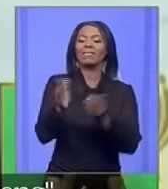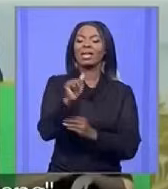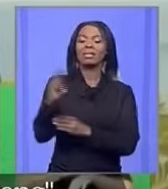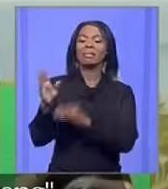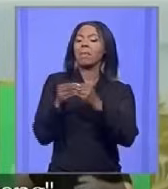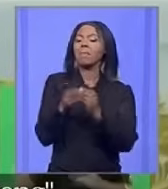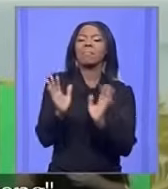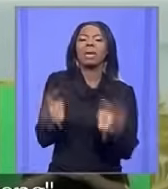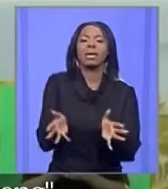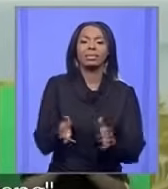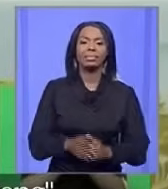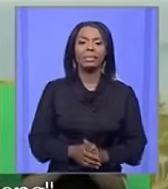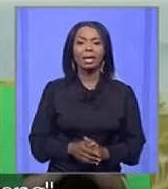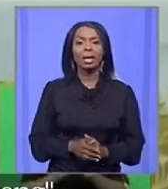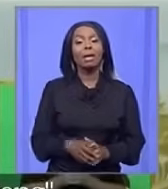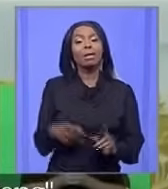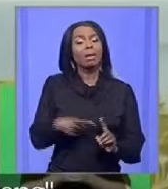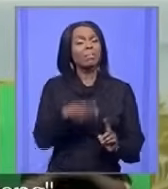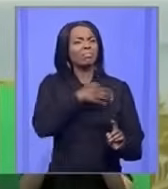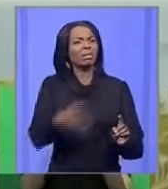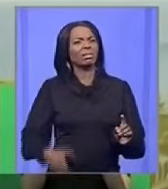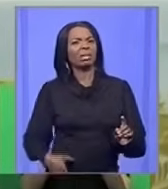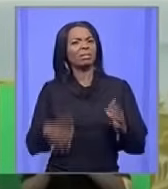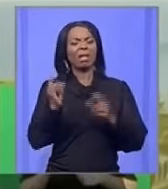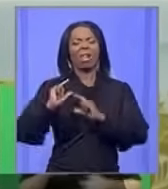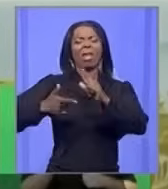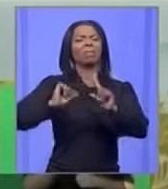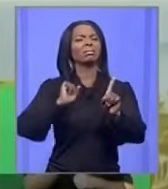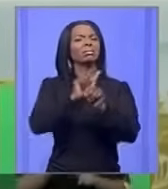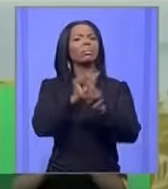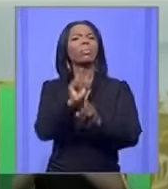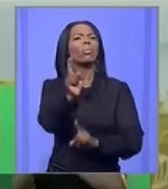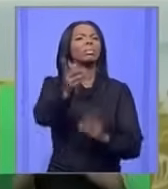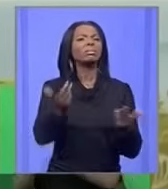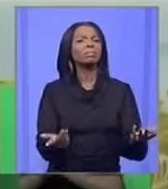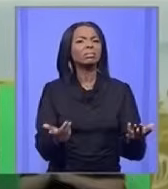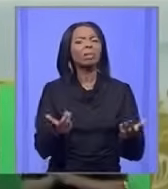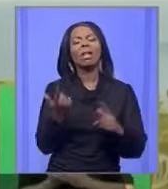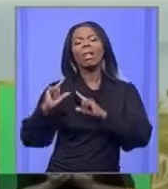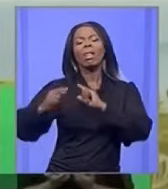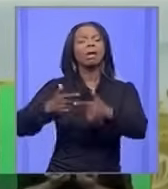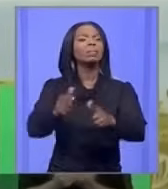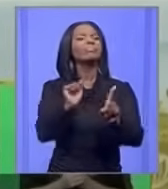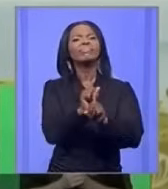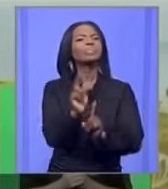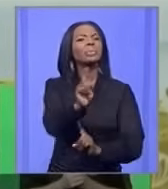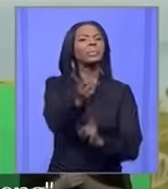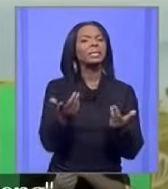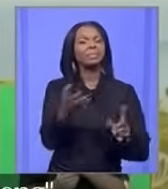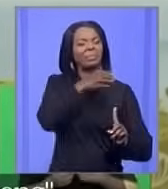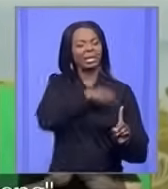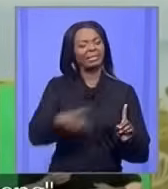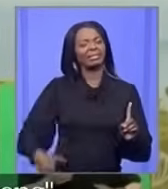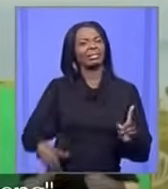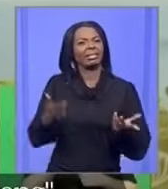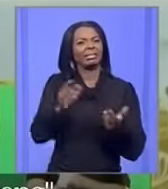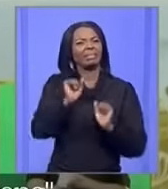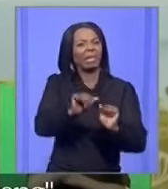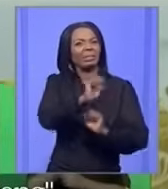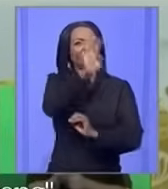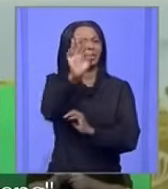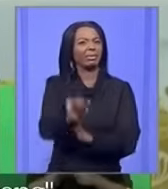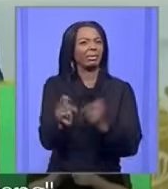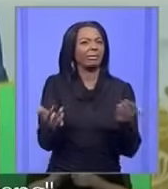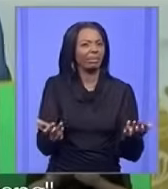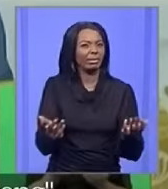ANC. Honorable President, what is your legacy? What's your legacy as President of South